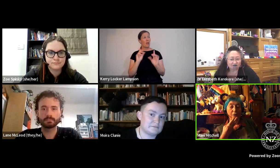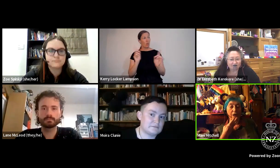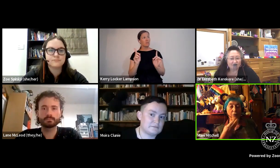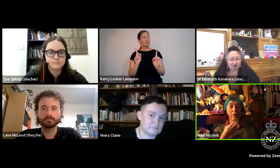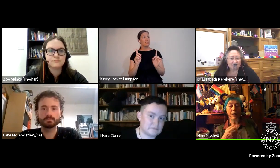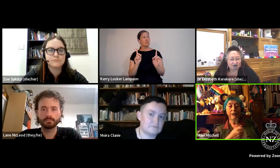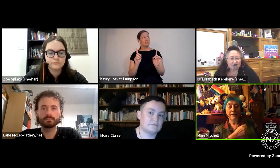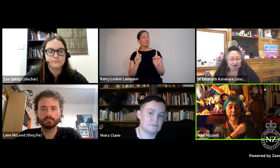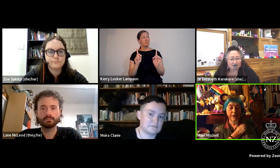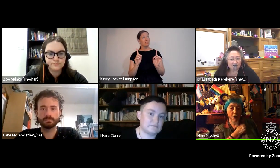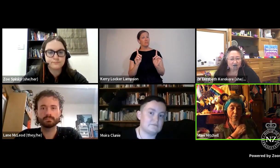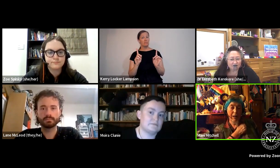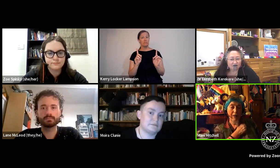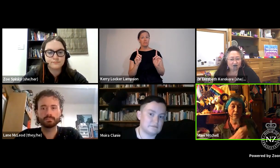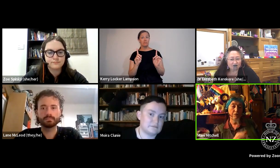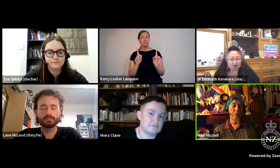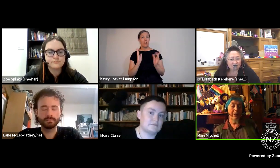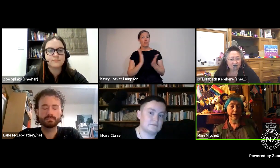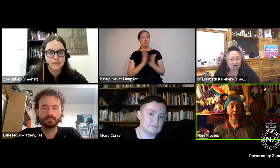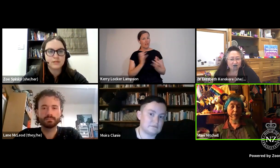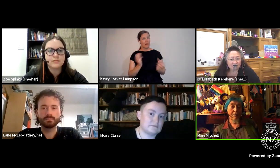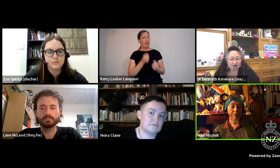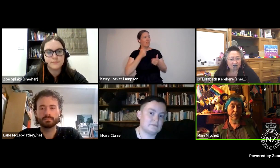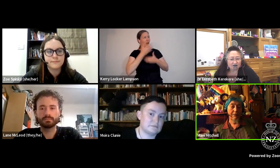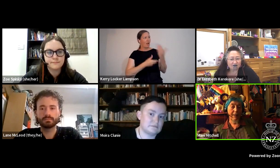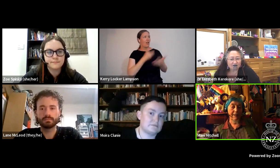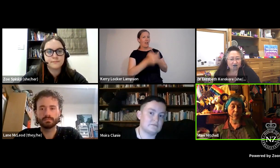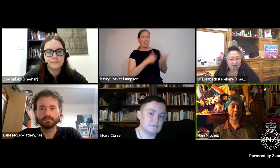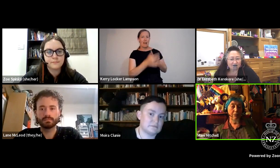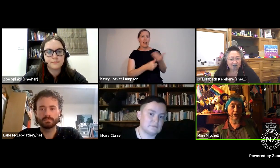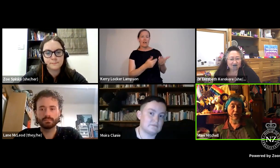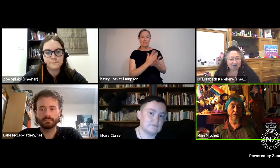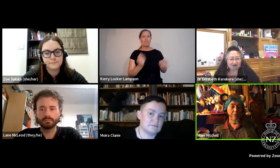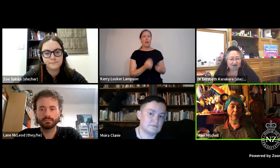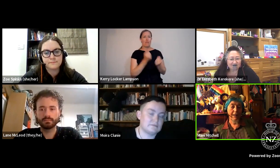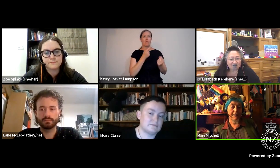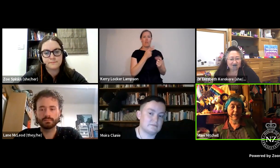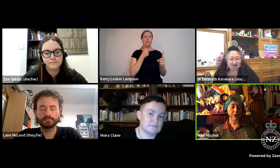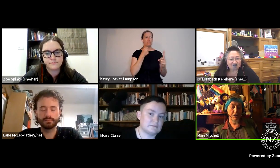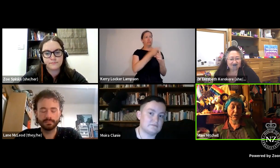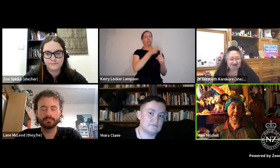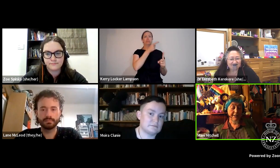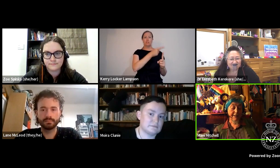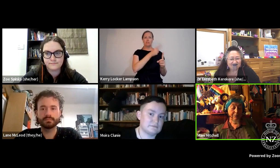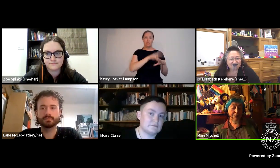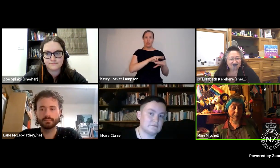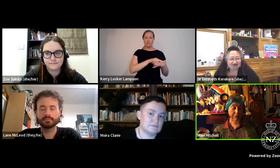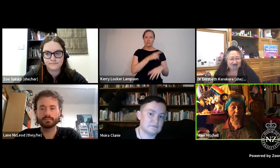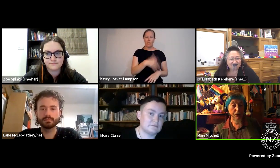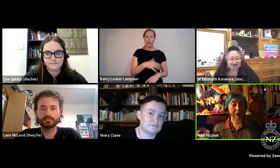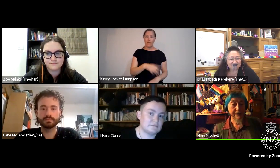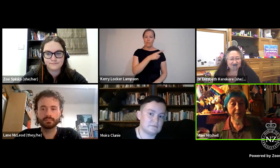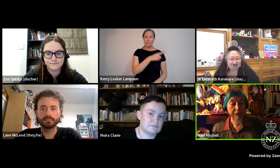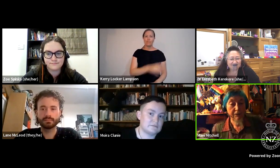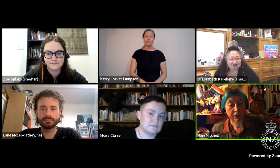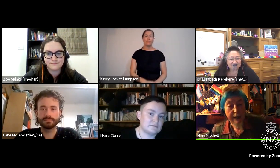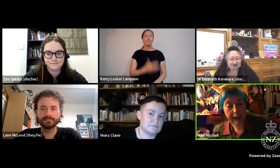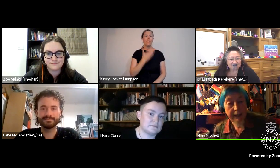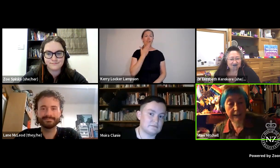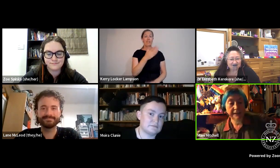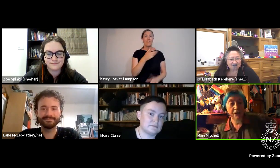us well. And it's so powerful. I think that's what might shift the bar. So thank you, Elizabeth,